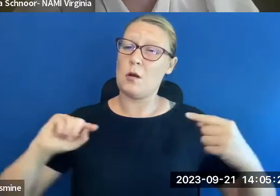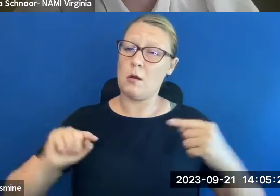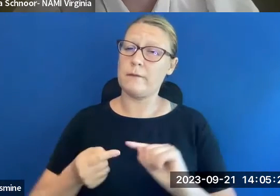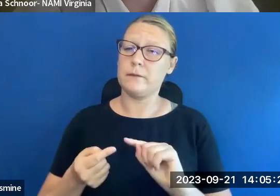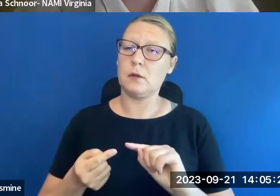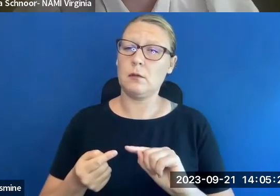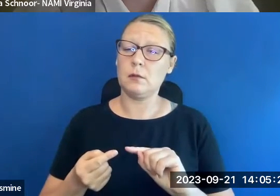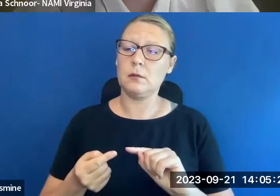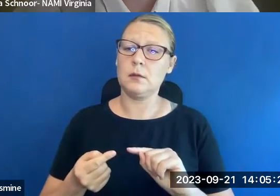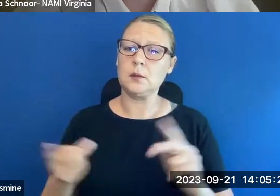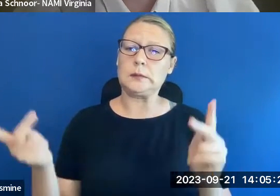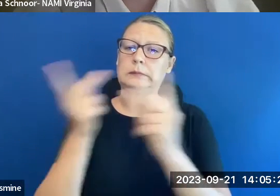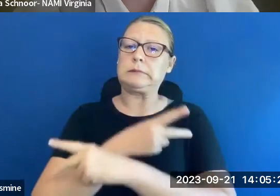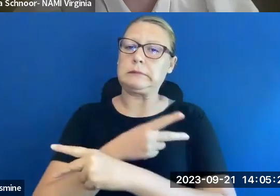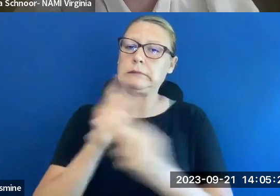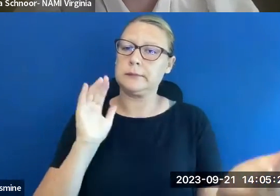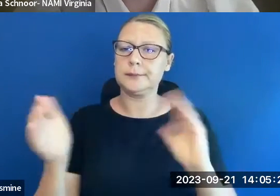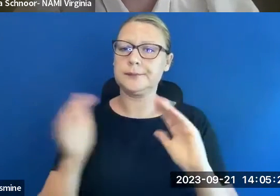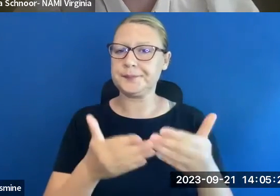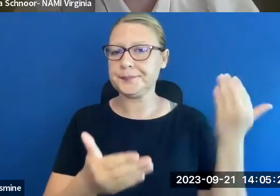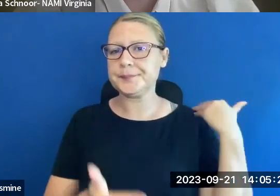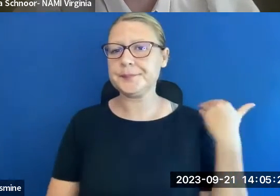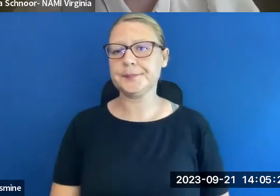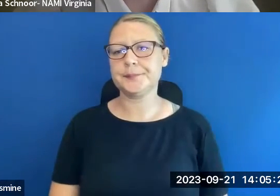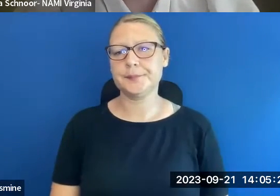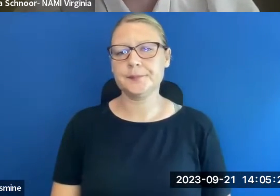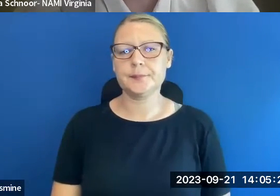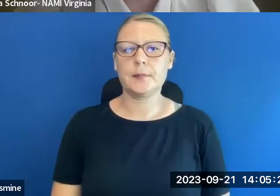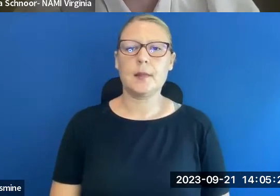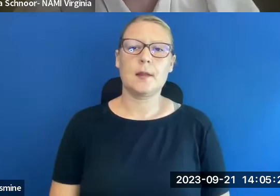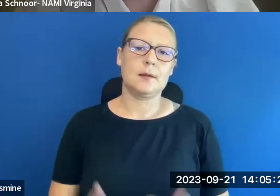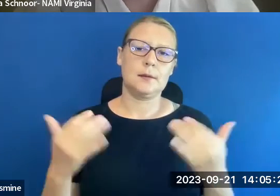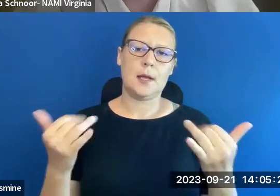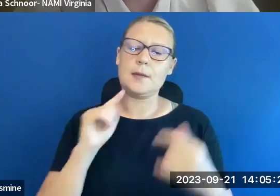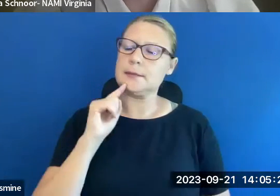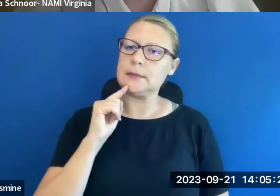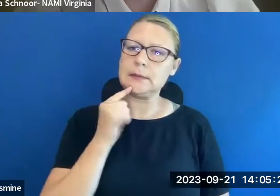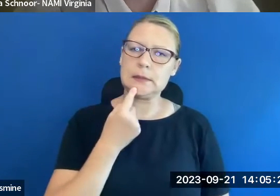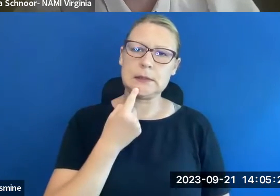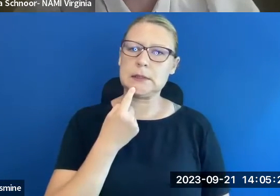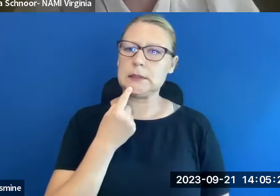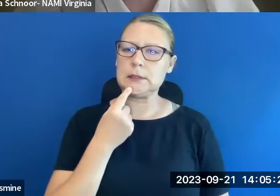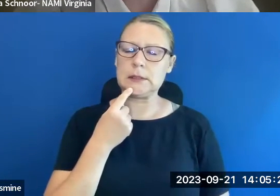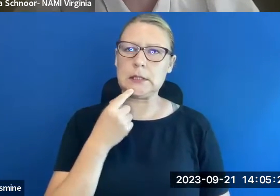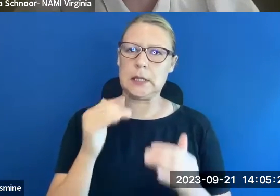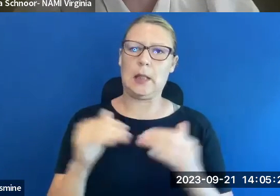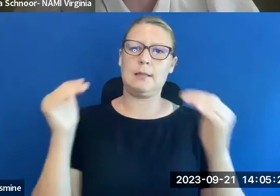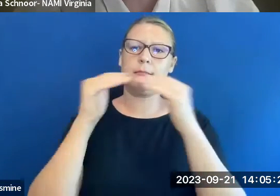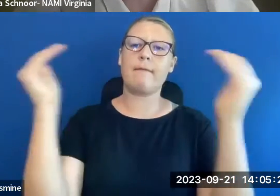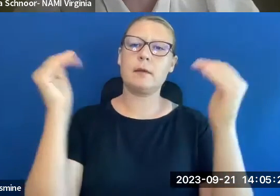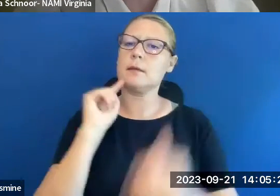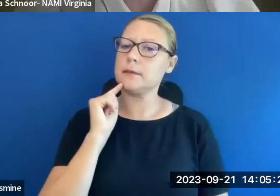than it had in the past, because the level of intensity as to which